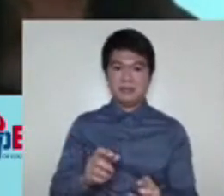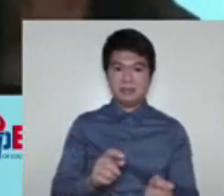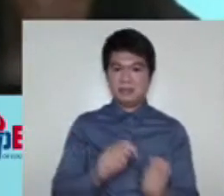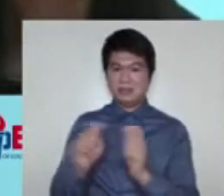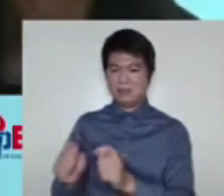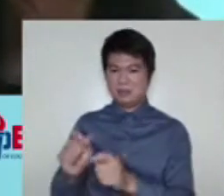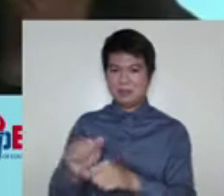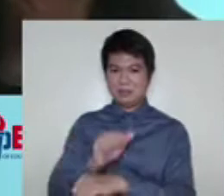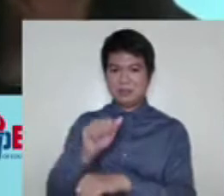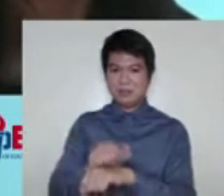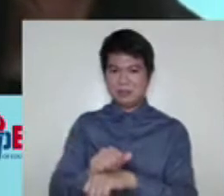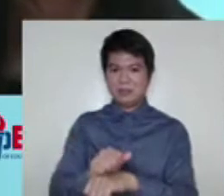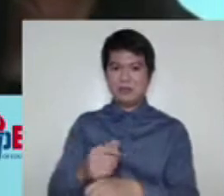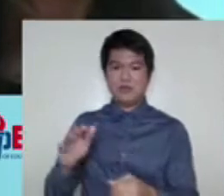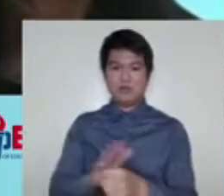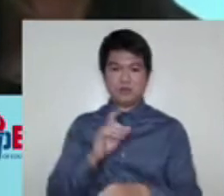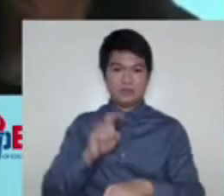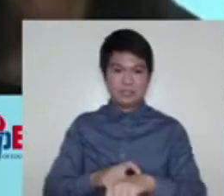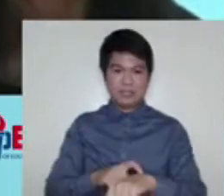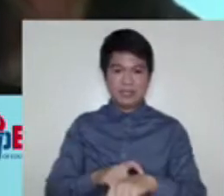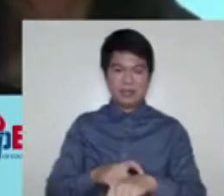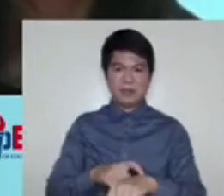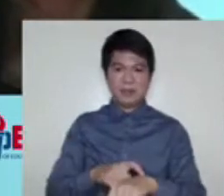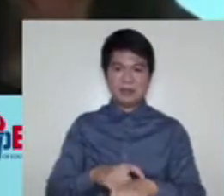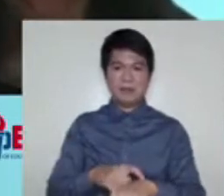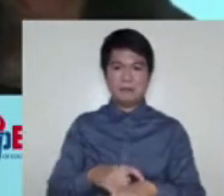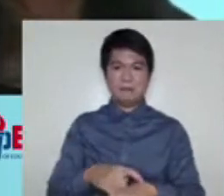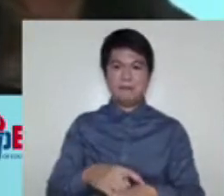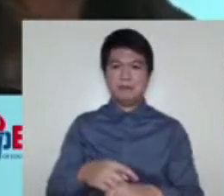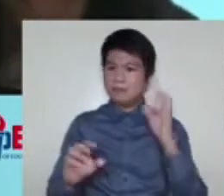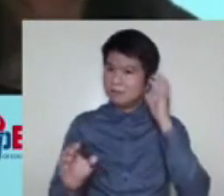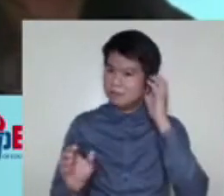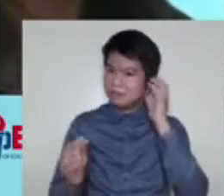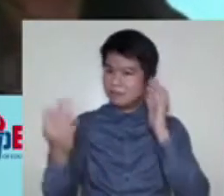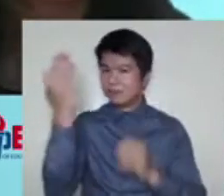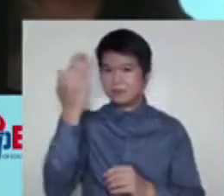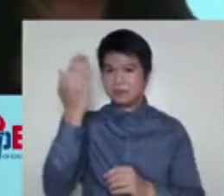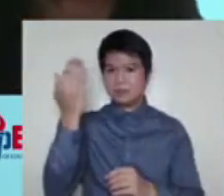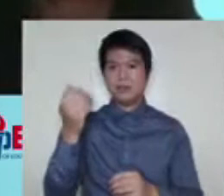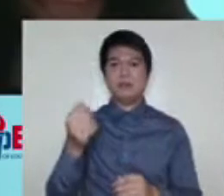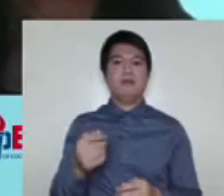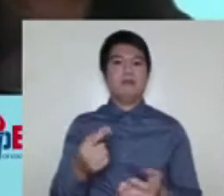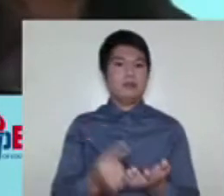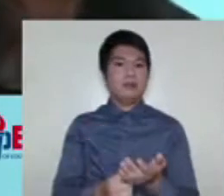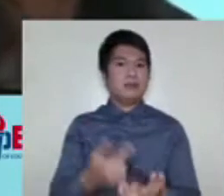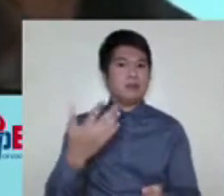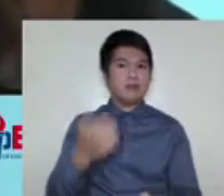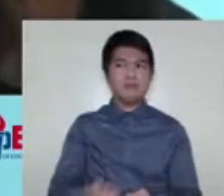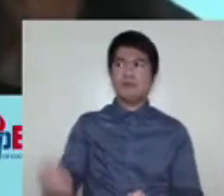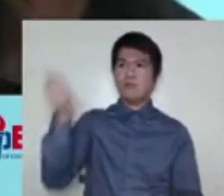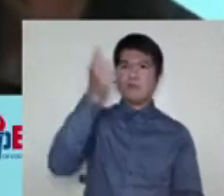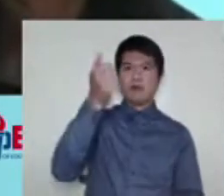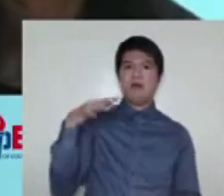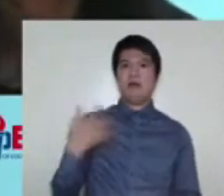broadcasters, that is already an outstanding performance as far as this objective is concerned.